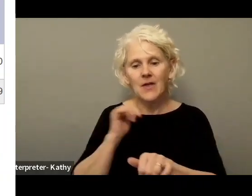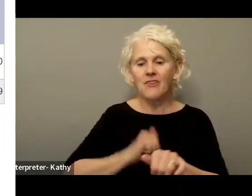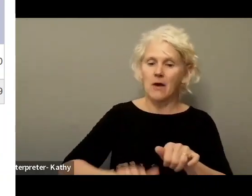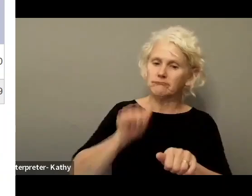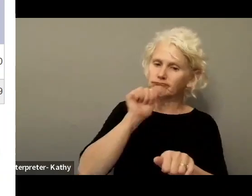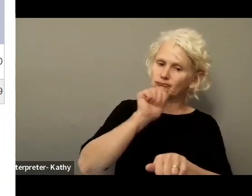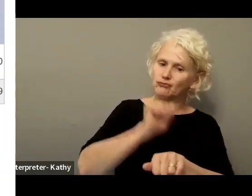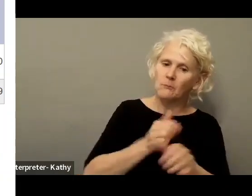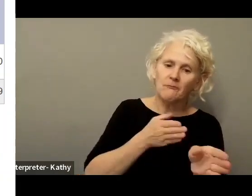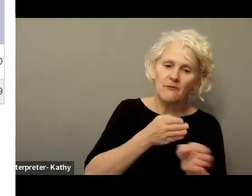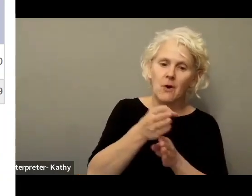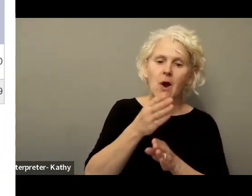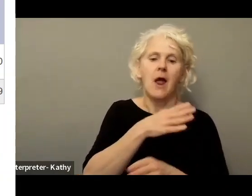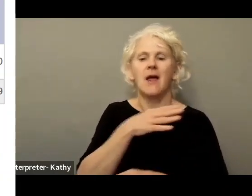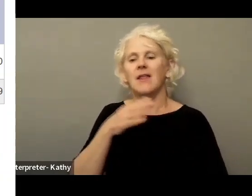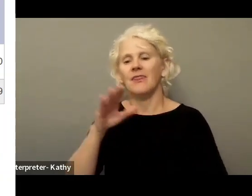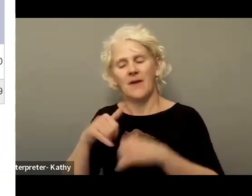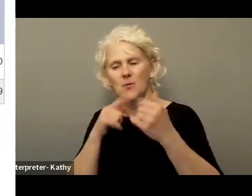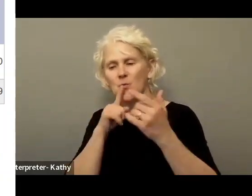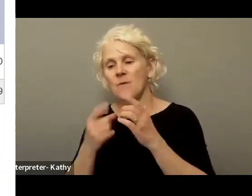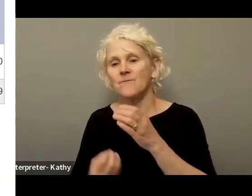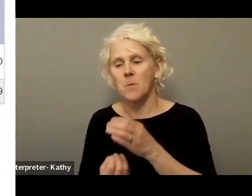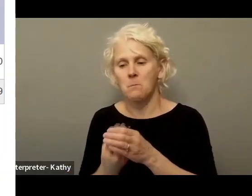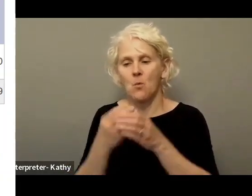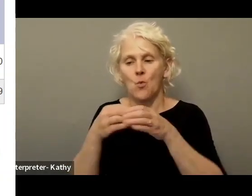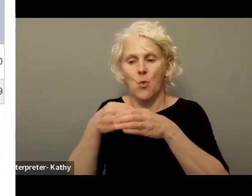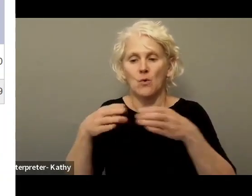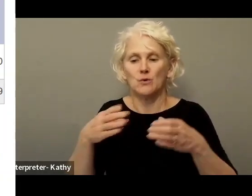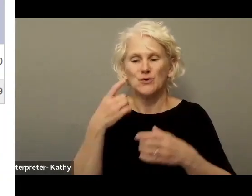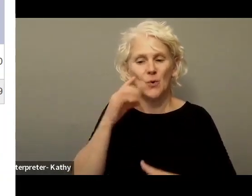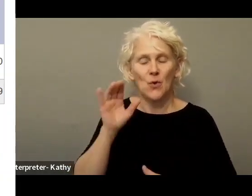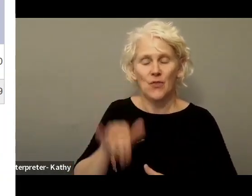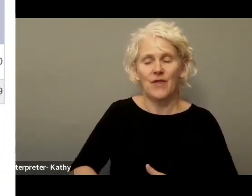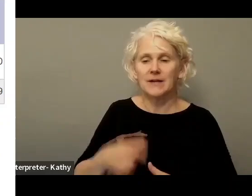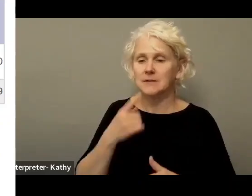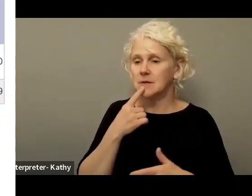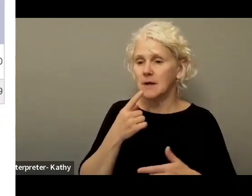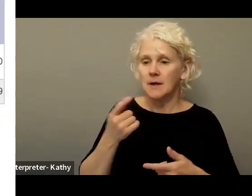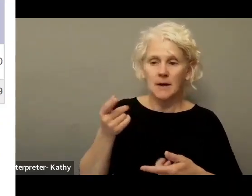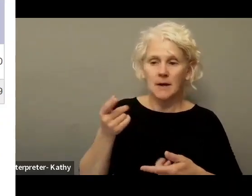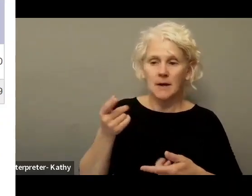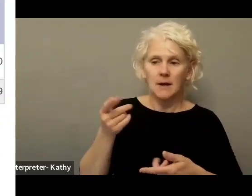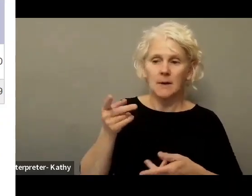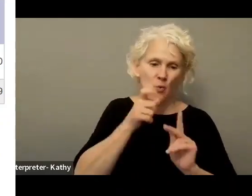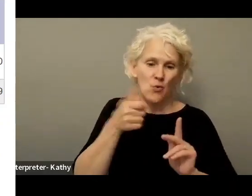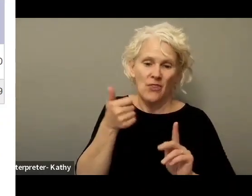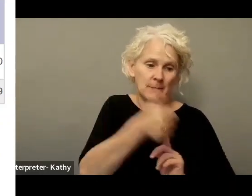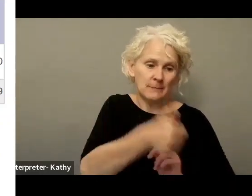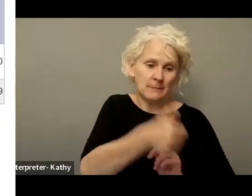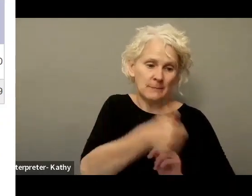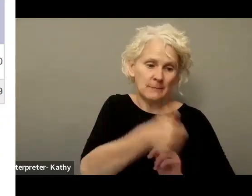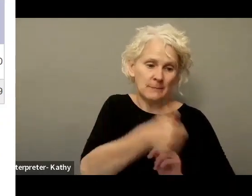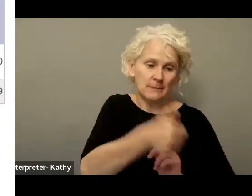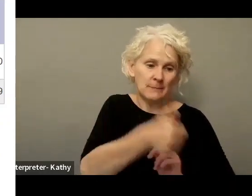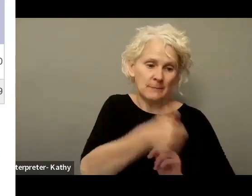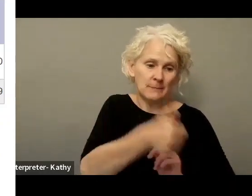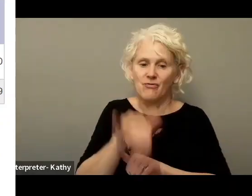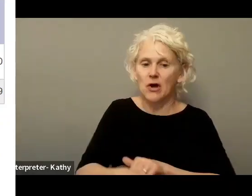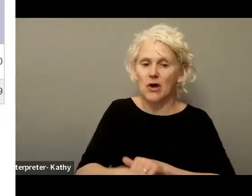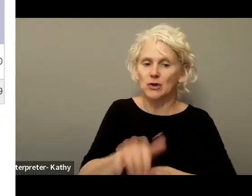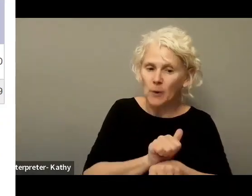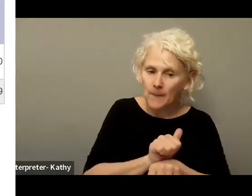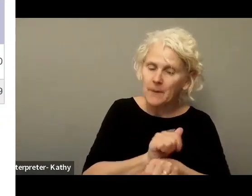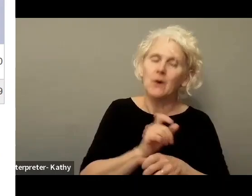than there are from growth. And so, that's turnover. Those are people leaving the labor market